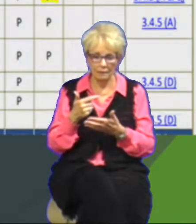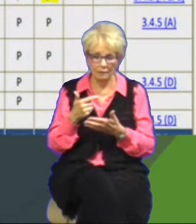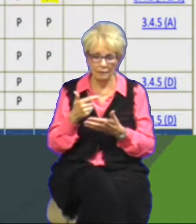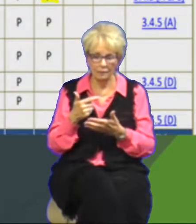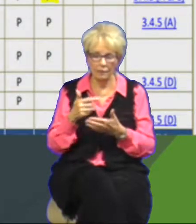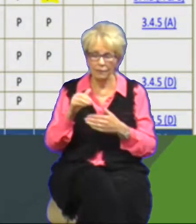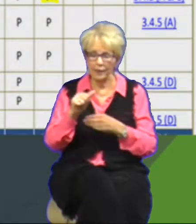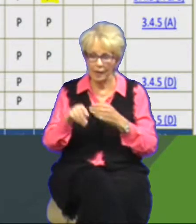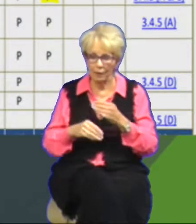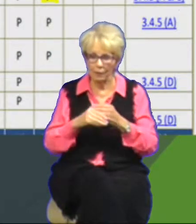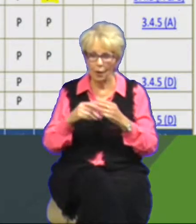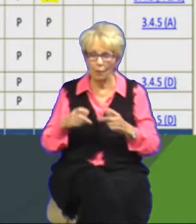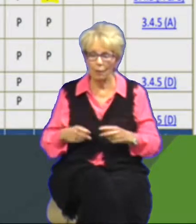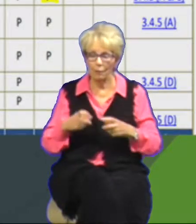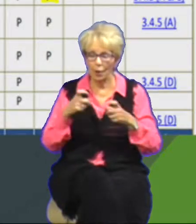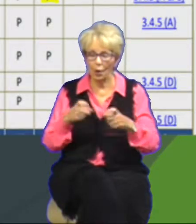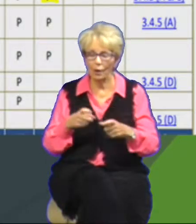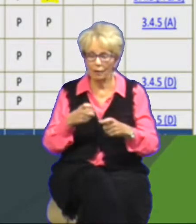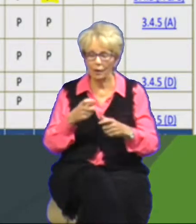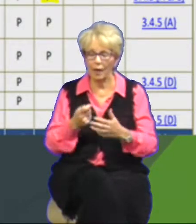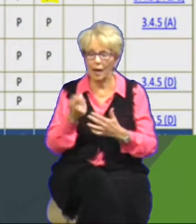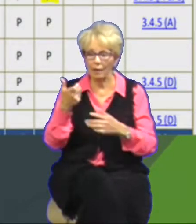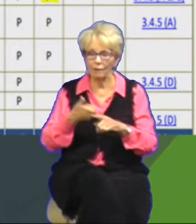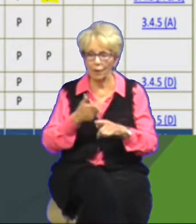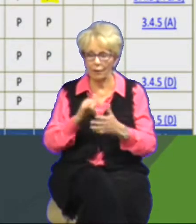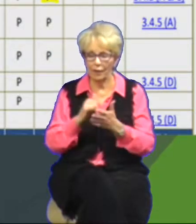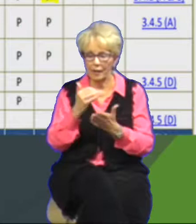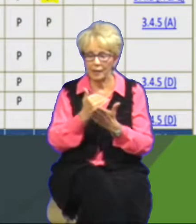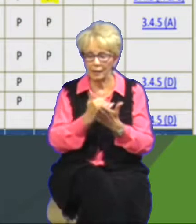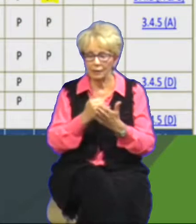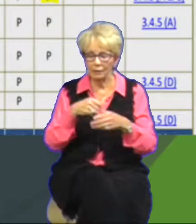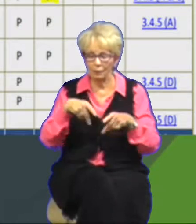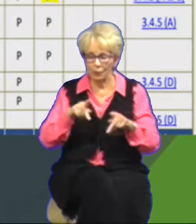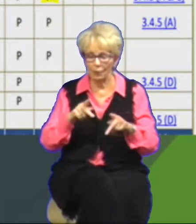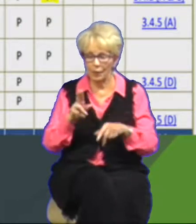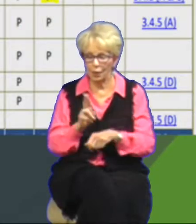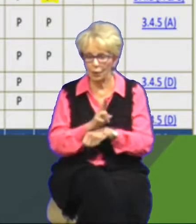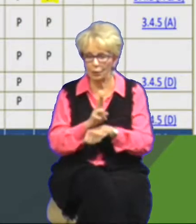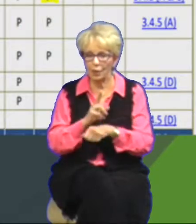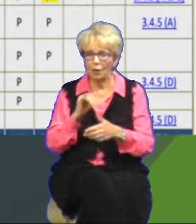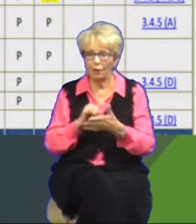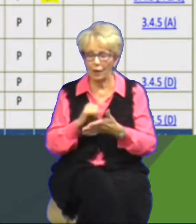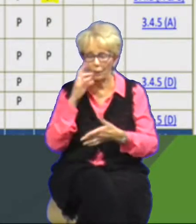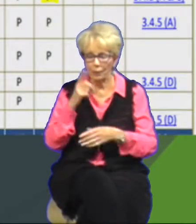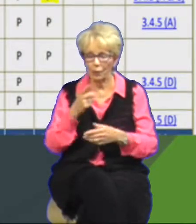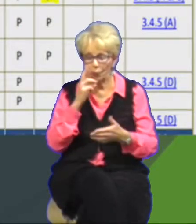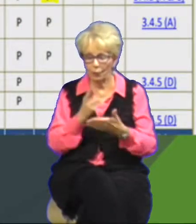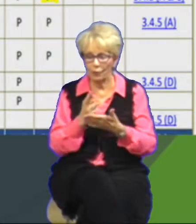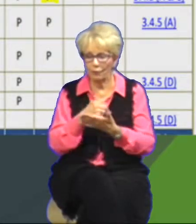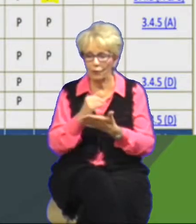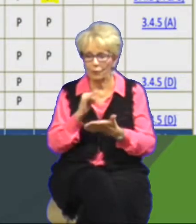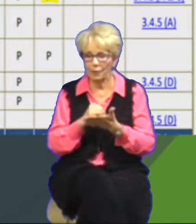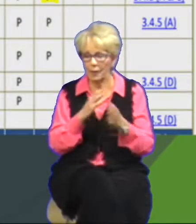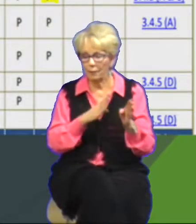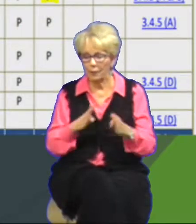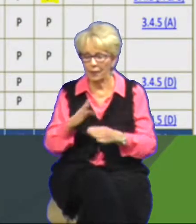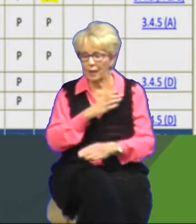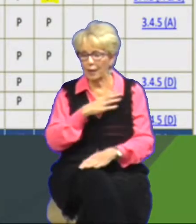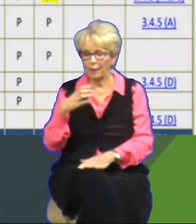an amendment proposed to take that out of the list of permitted uses. That was reviewed by the Planning Commission at